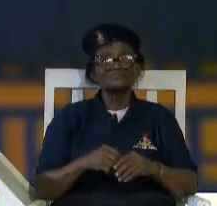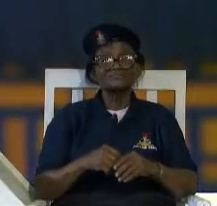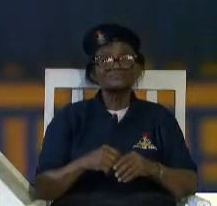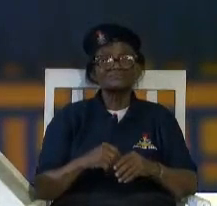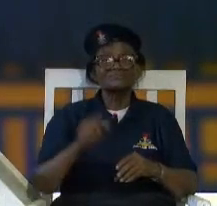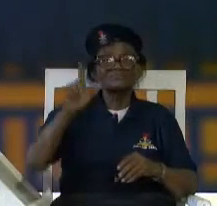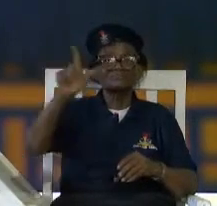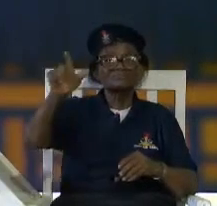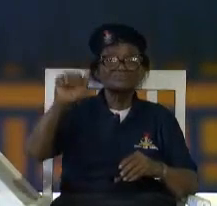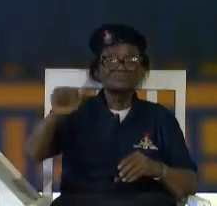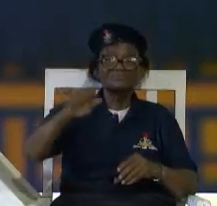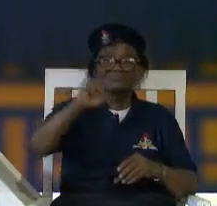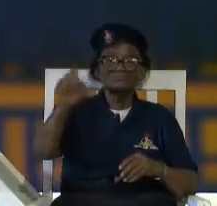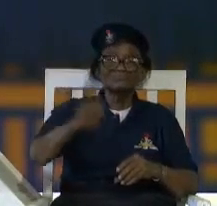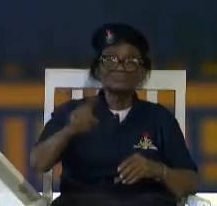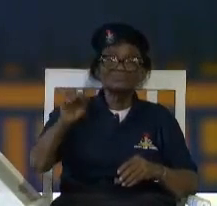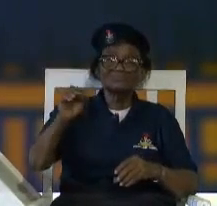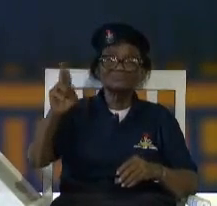Lazarus will still be alive today.